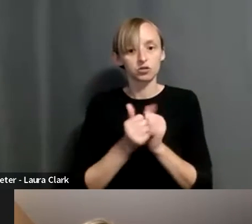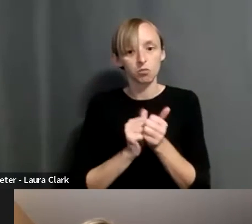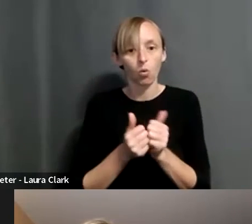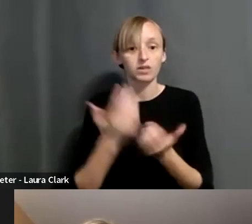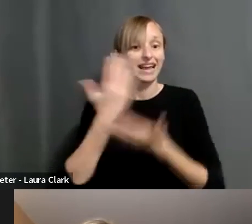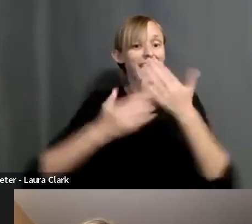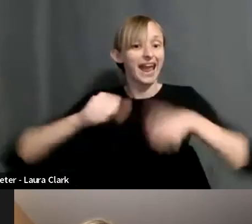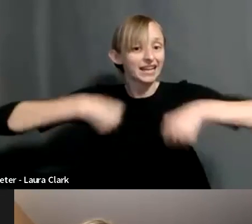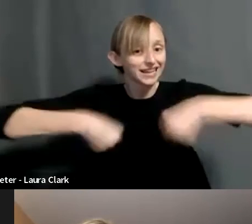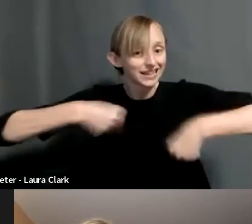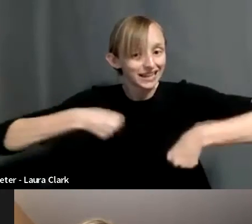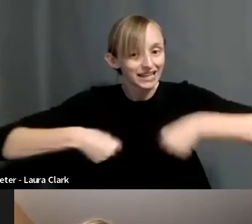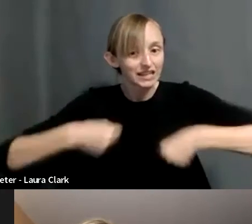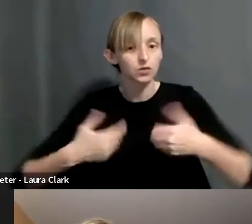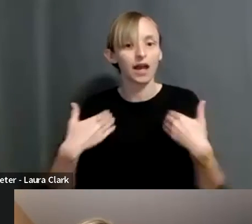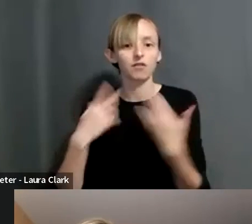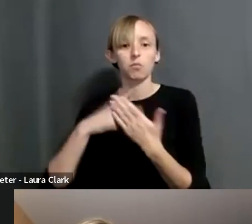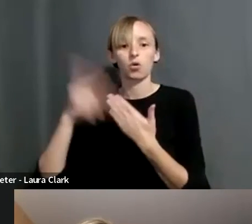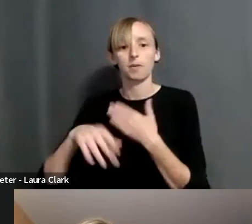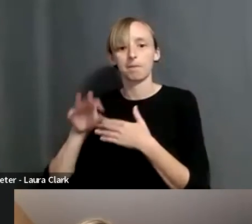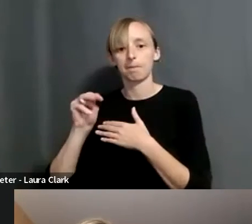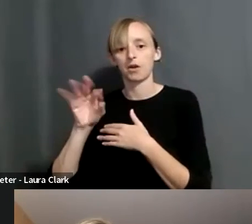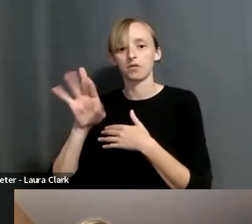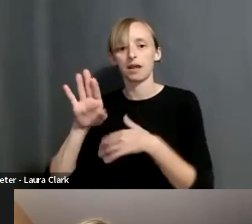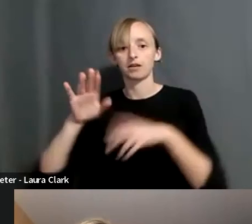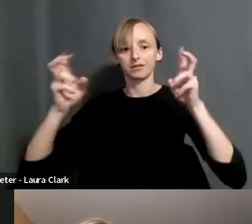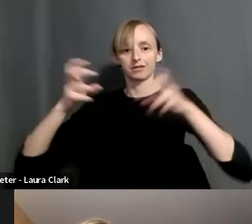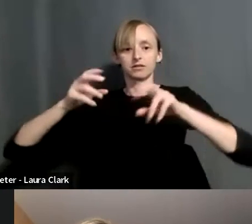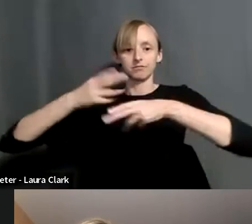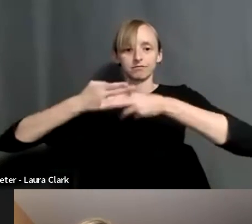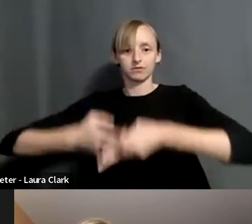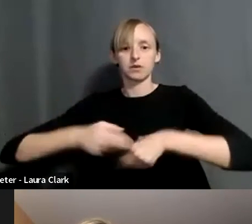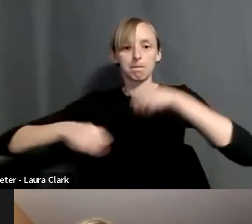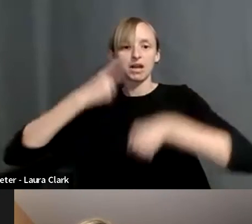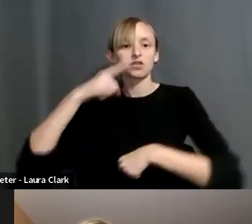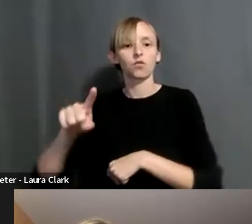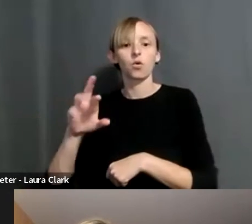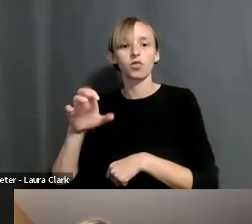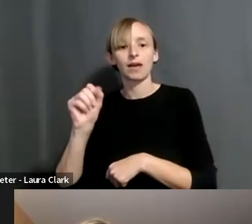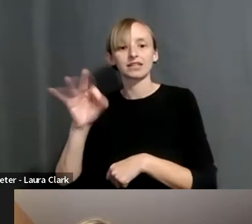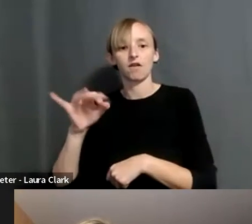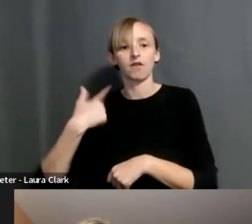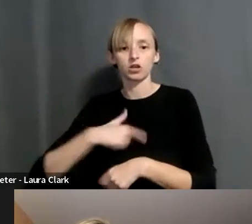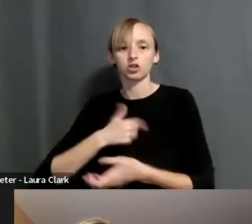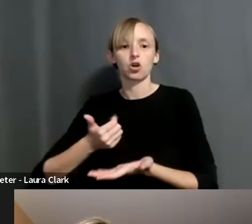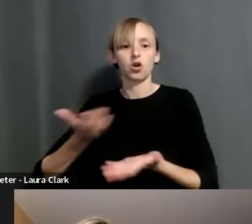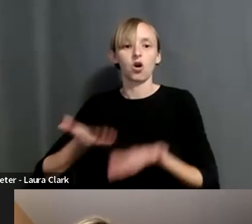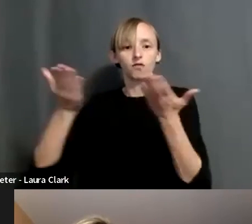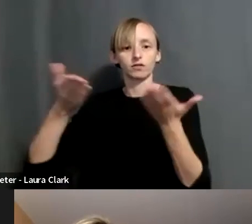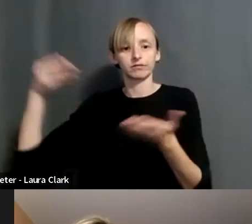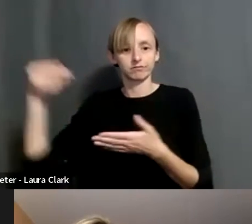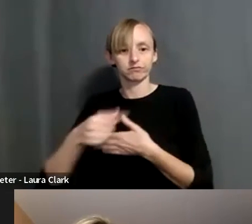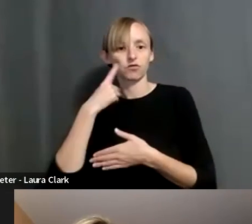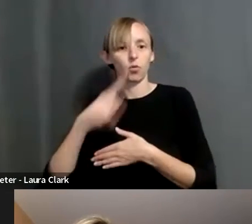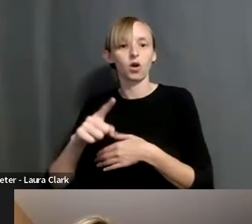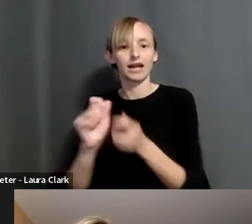a Bikes for the Rest of Us program at Mary Free Bed, which offers assistance and funding for adaptive bikes. And that's a huge opportunity where